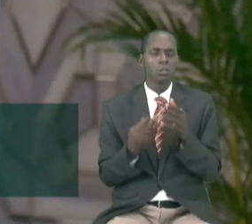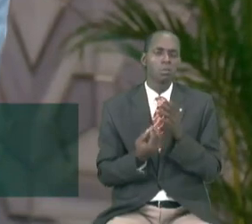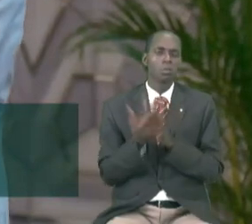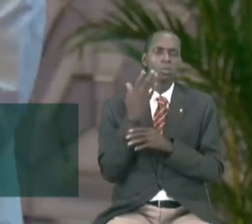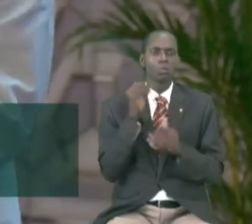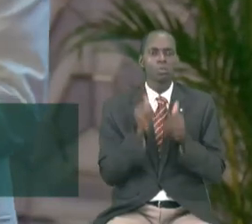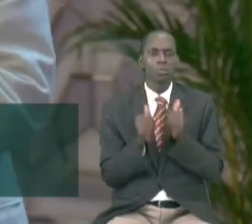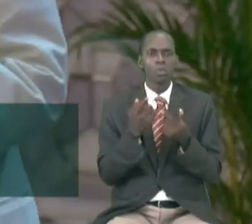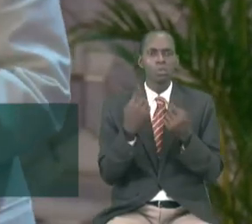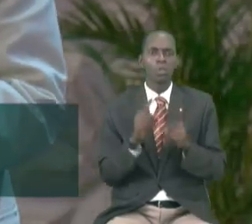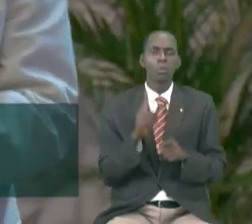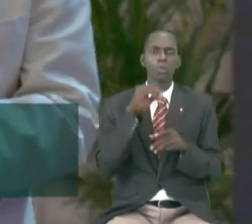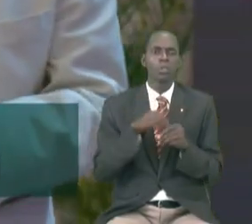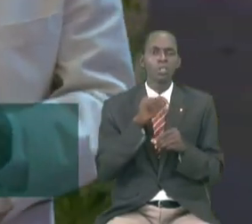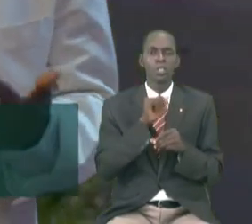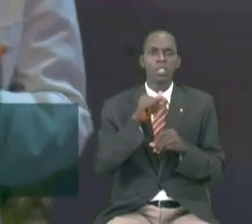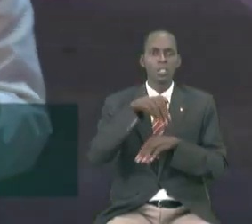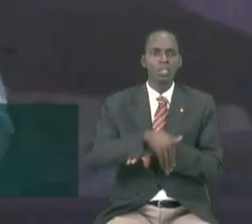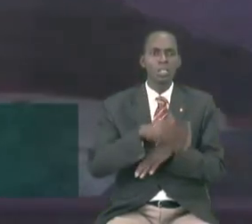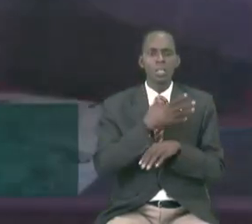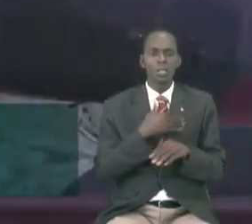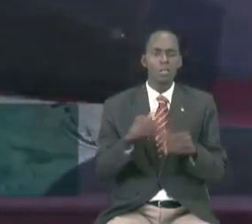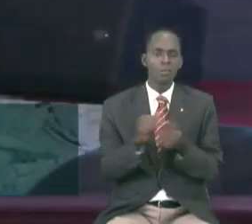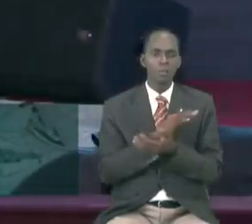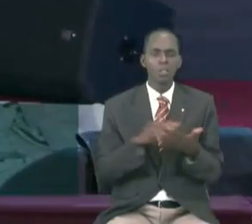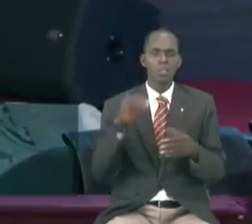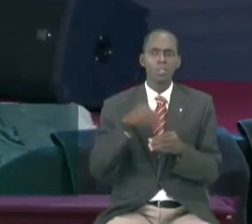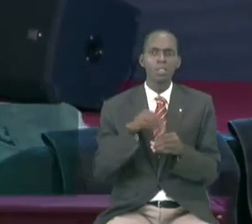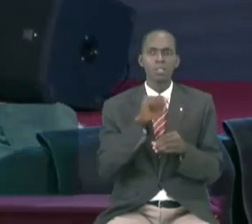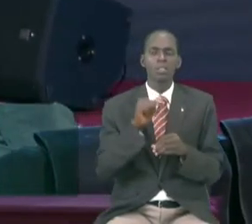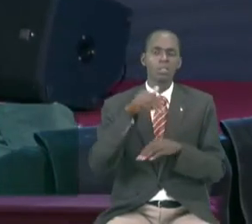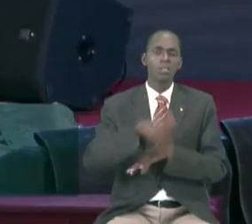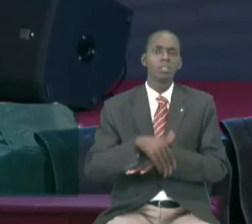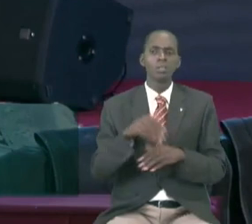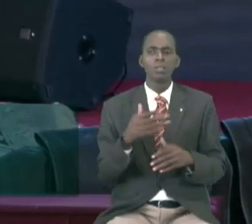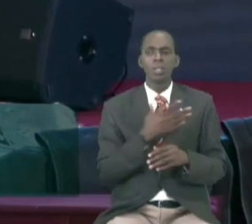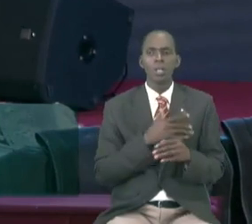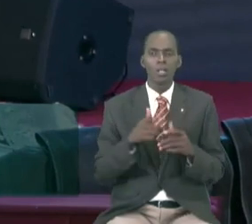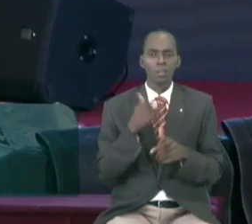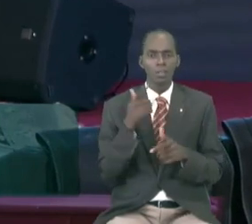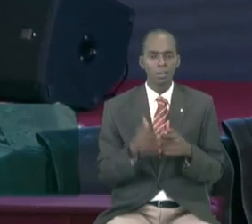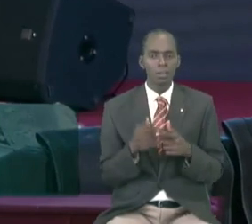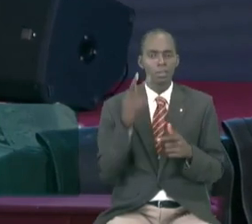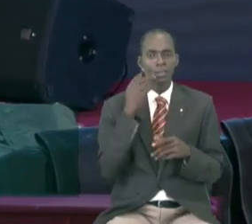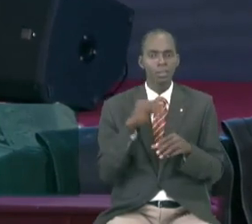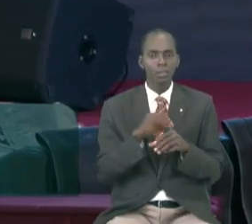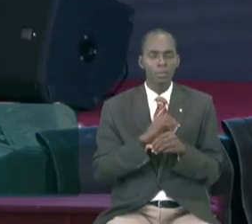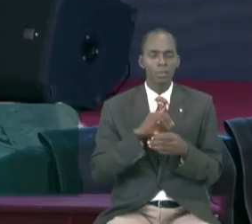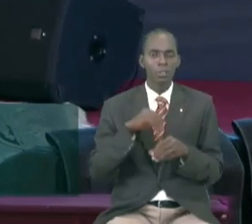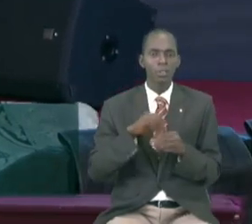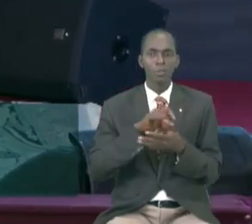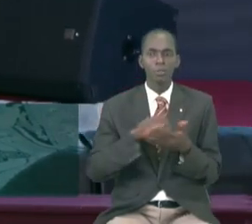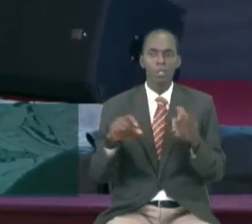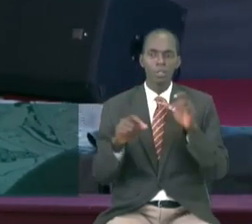in verse 11 it says, and should not I spare Nineveh? Do I need your